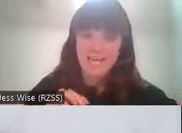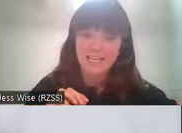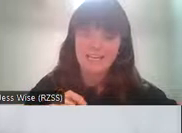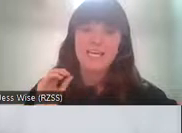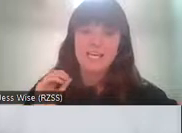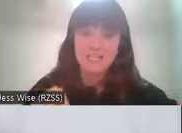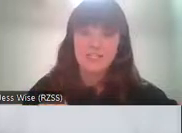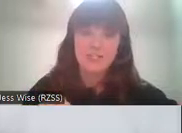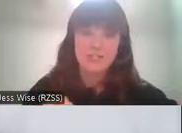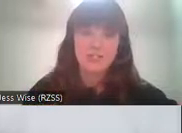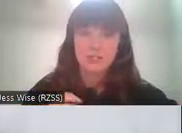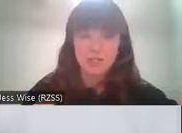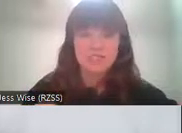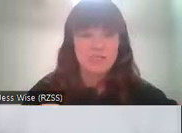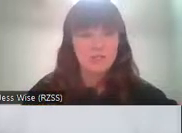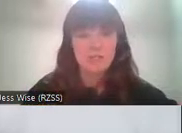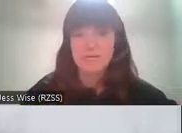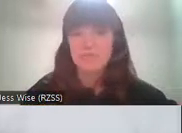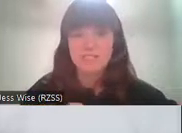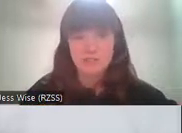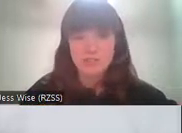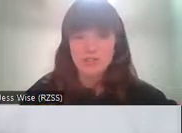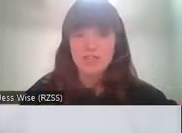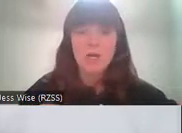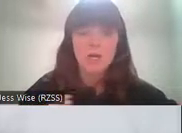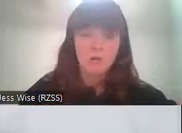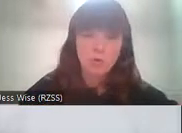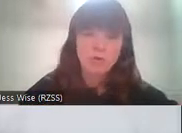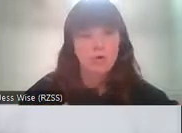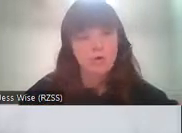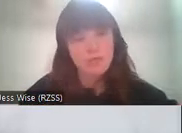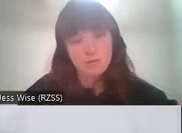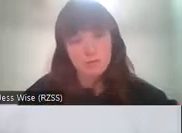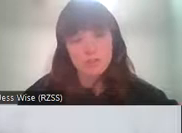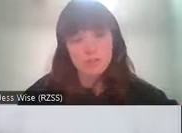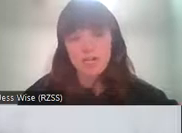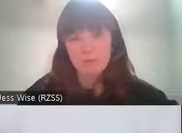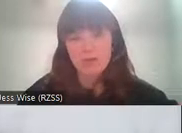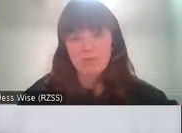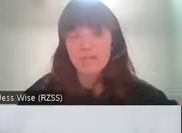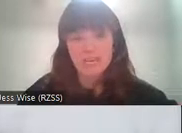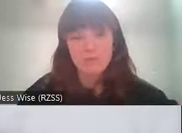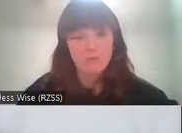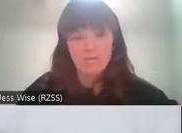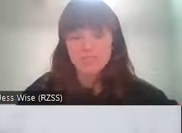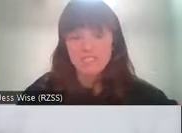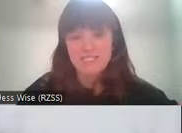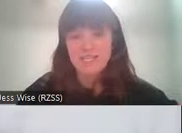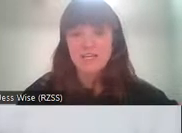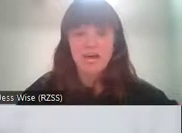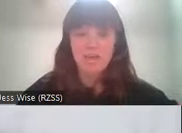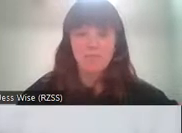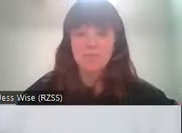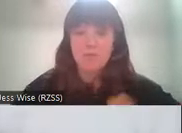to retain individuals who previously would have become disillusioned, bored or lost from a more generic program that they would have been able to